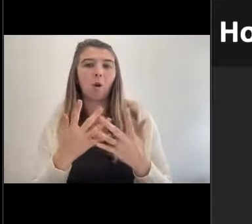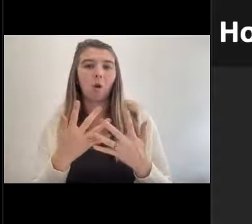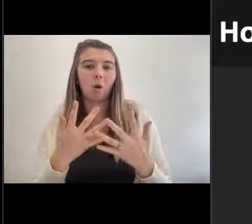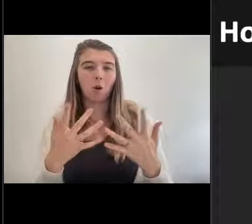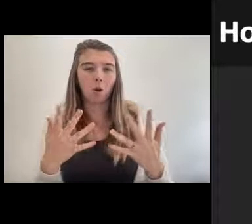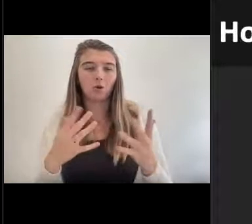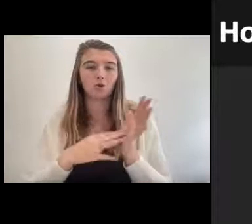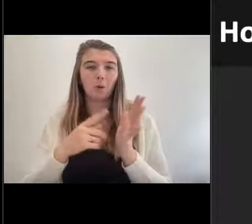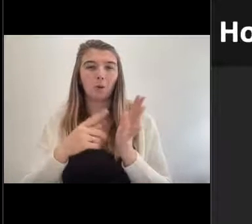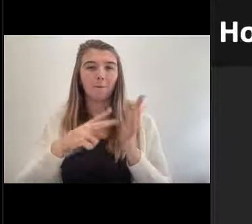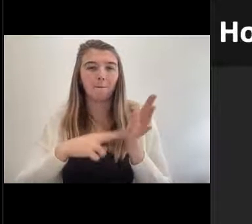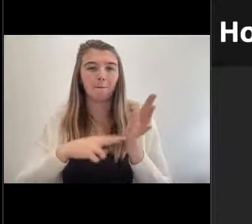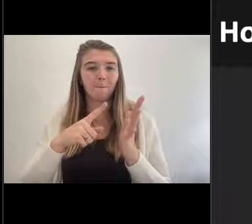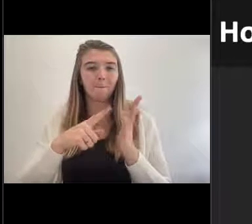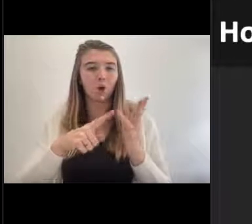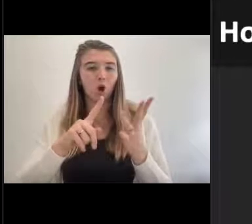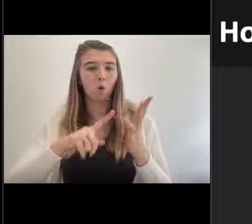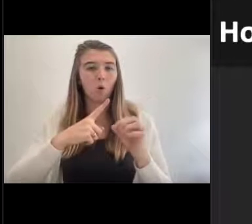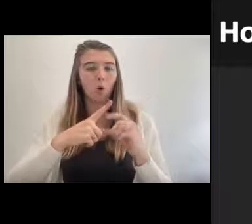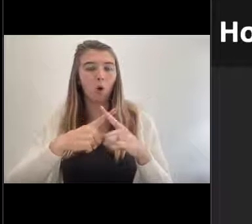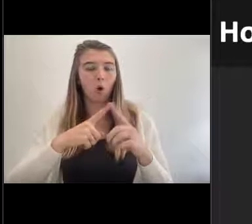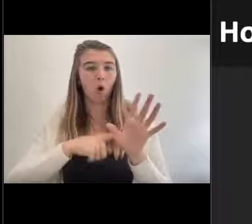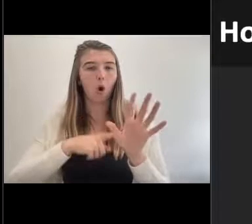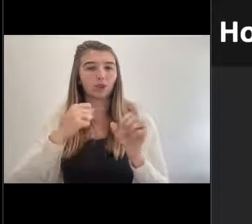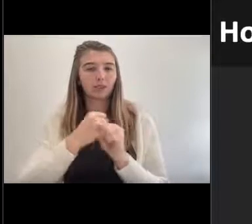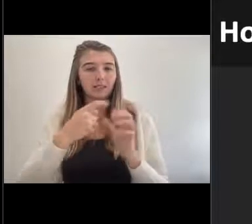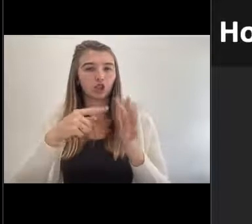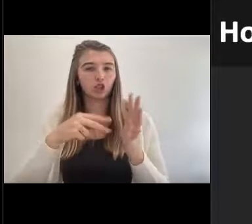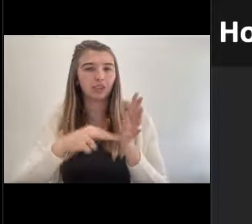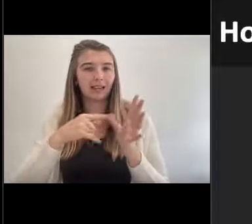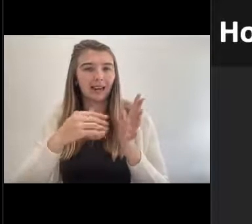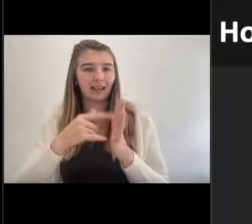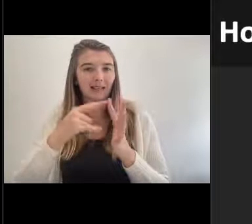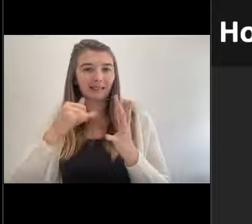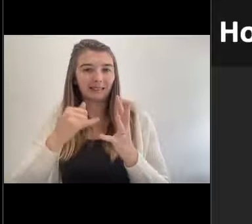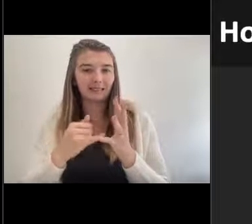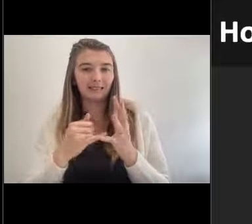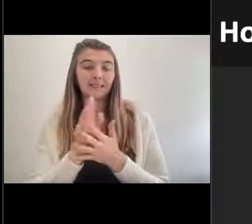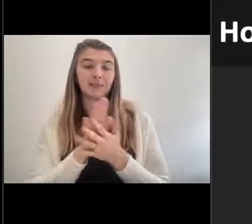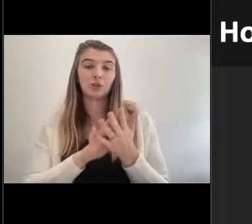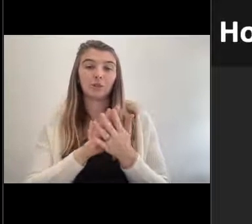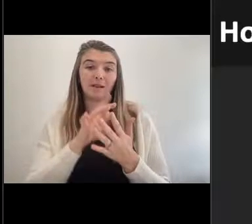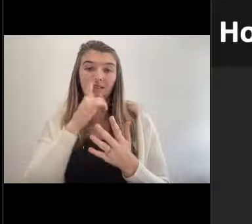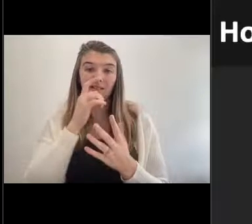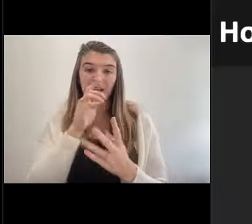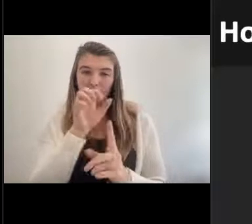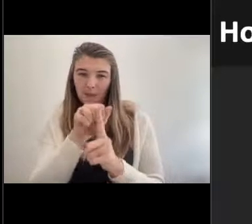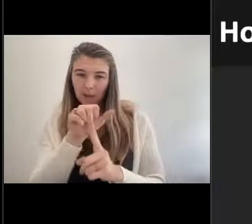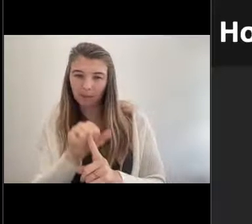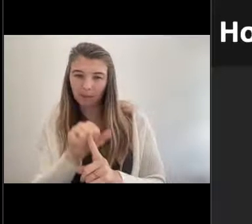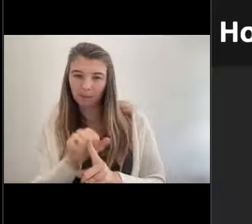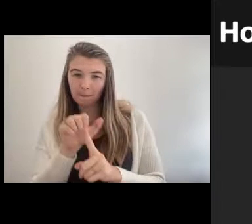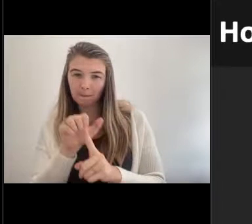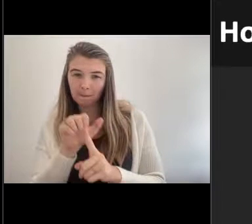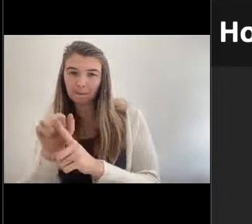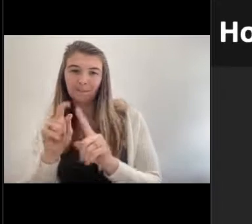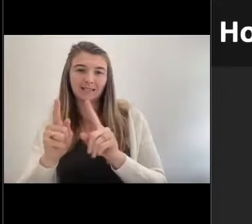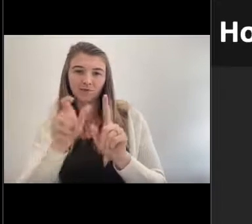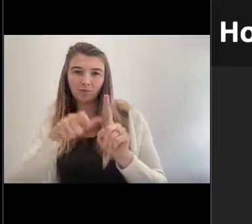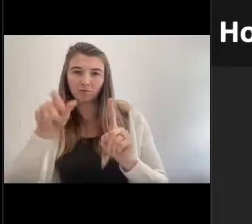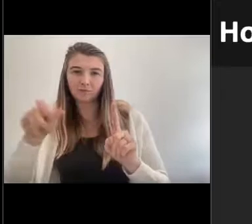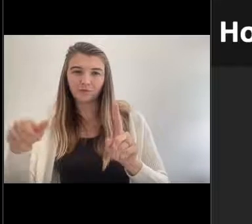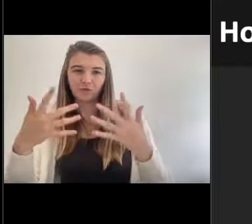monooxygenases that are all far more abundant when Bacillus is incubated with the PET substrates than when it was incubated with our fructose control. So